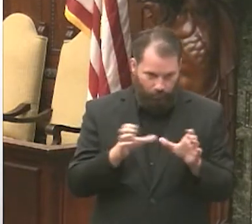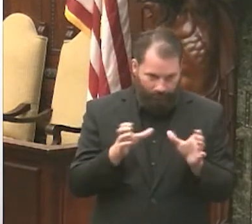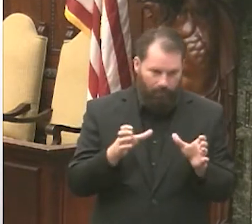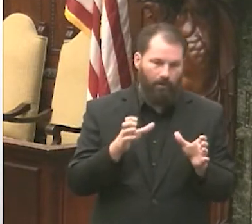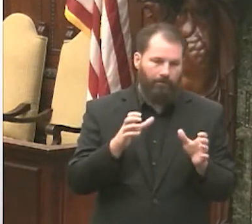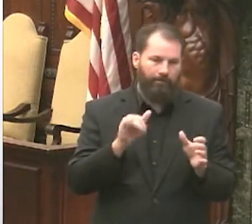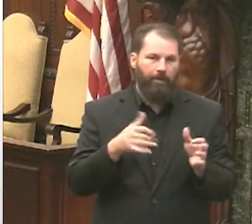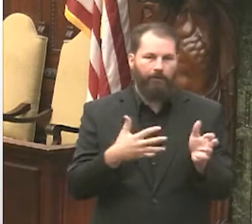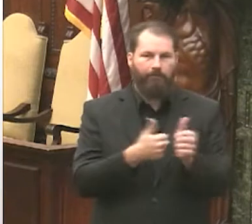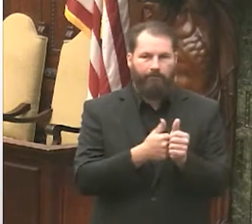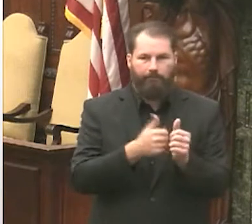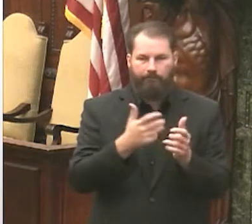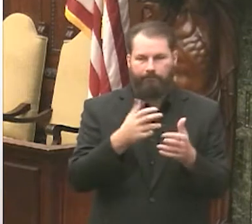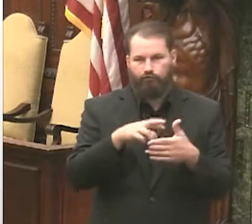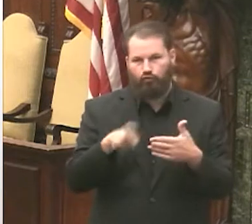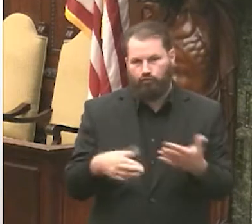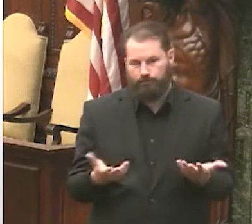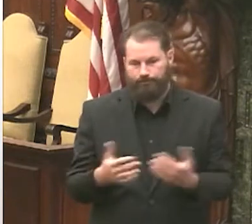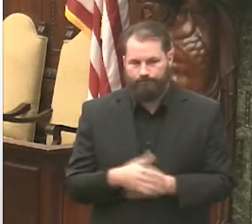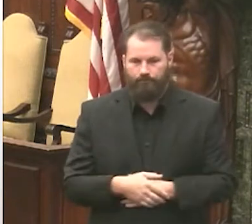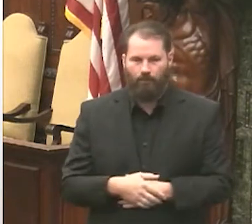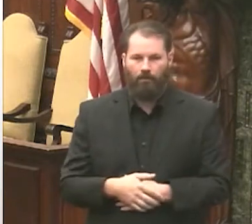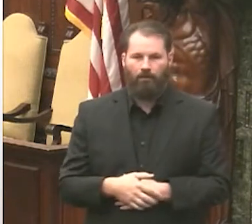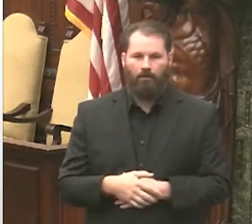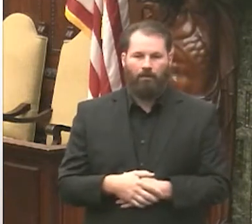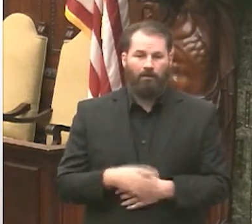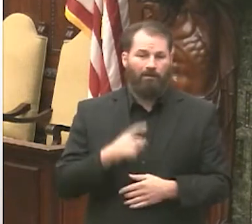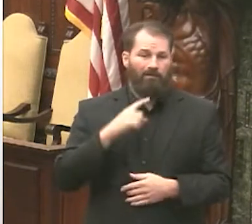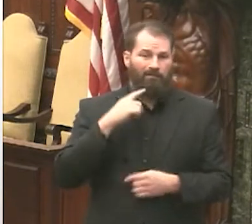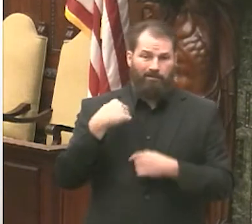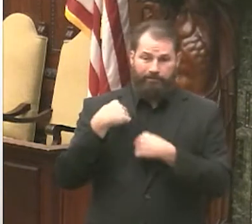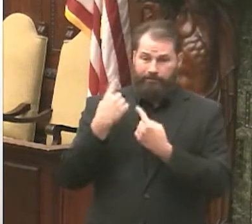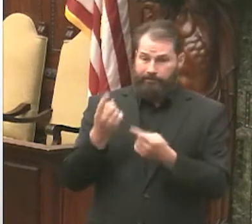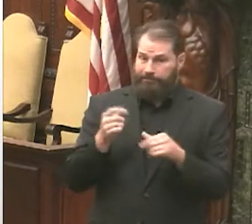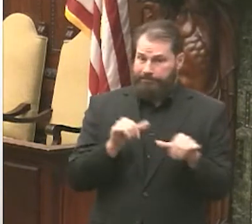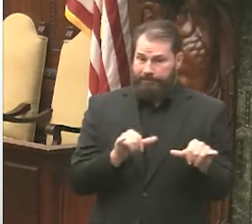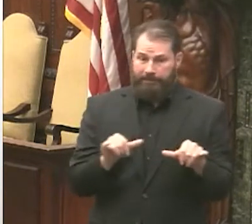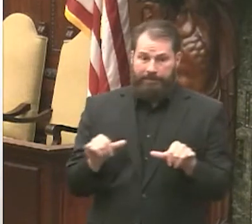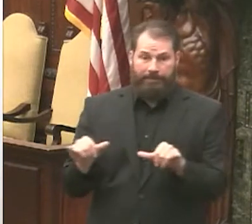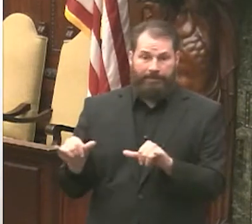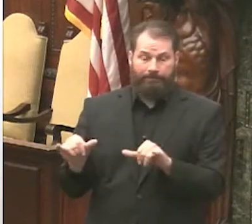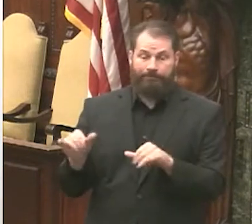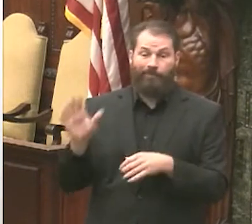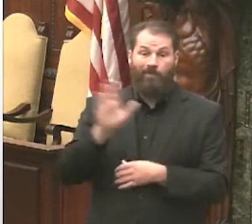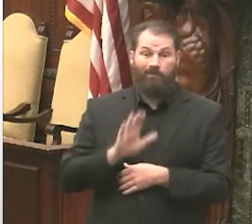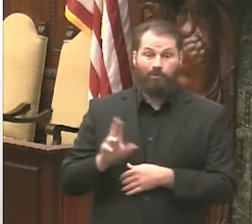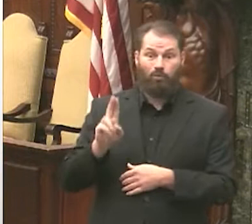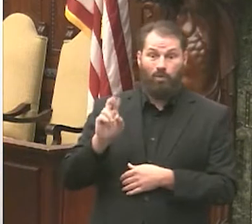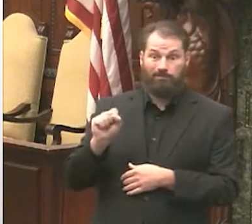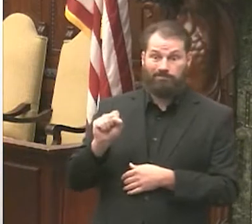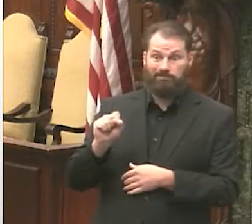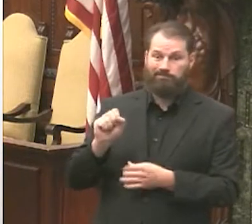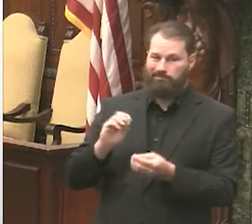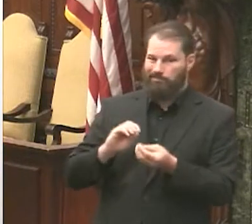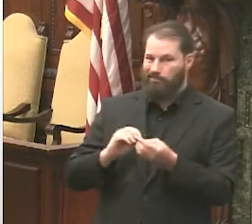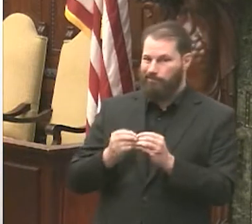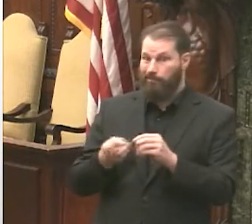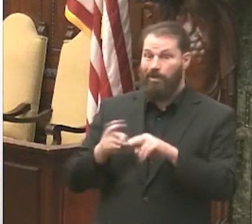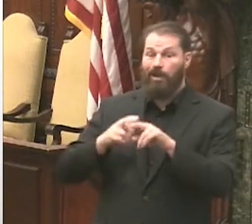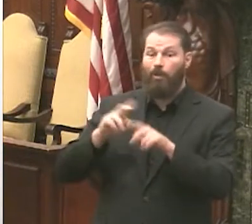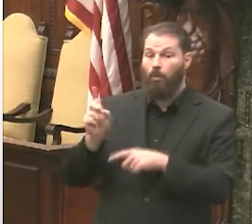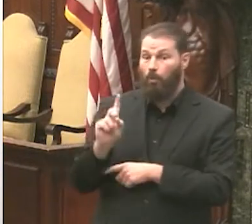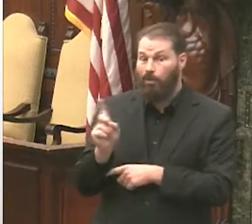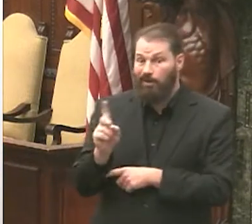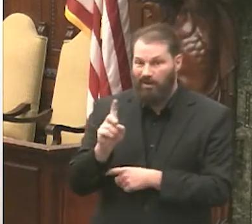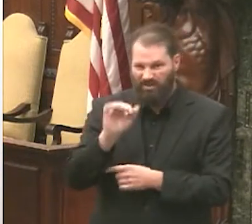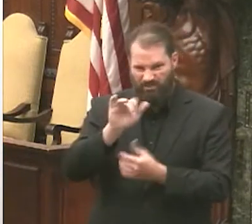counts have been pretty much level over the past week. But in the United States as a whole, case rates are now rising. They're still rising compared. They